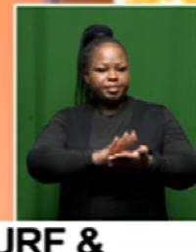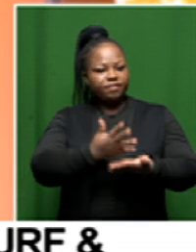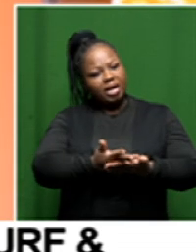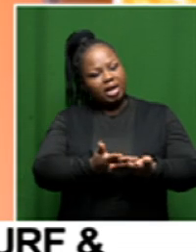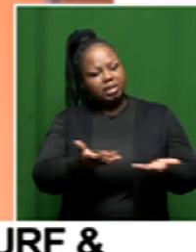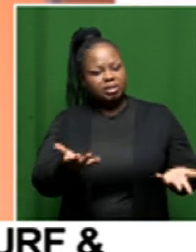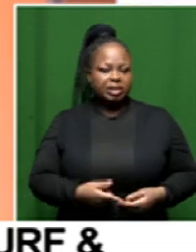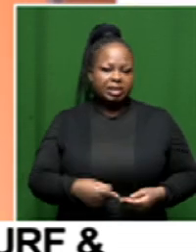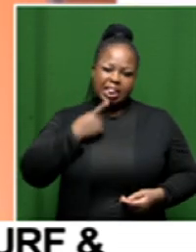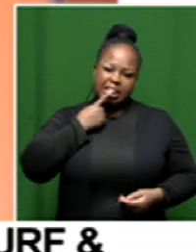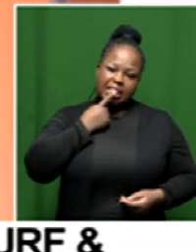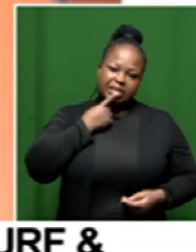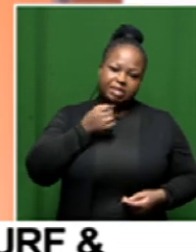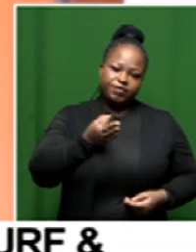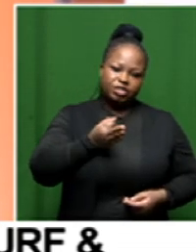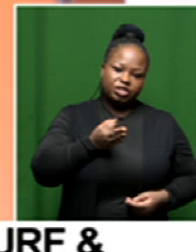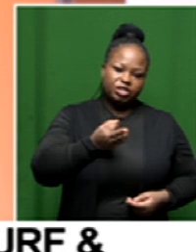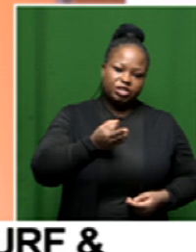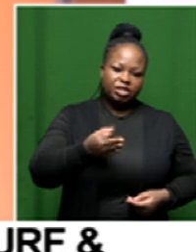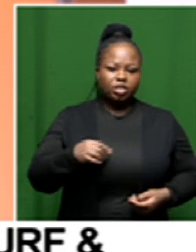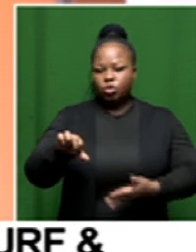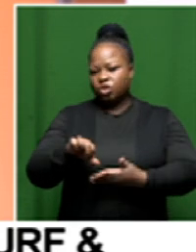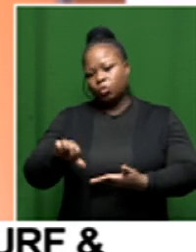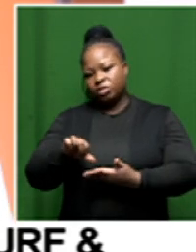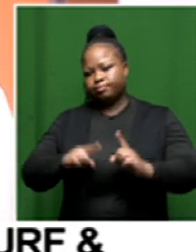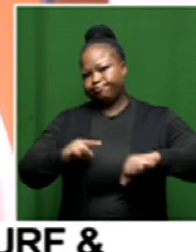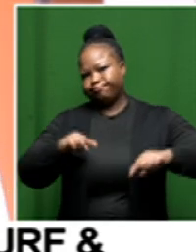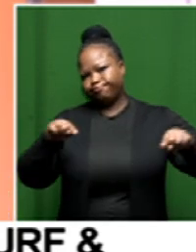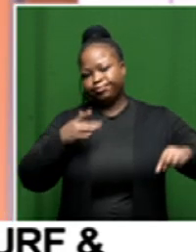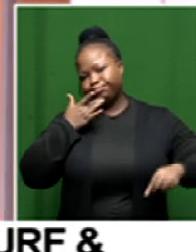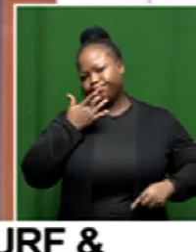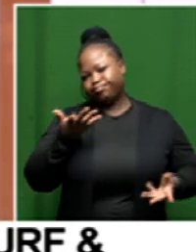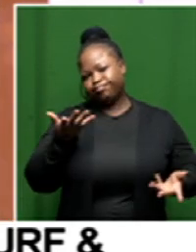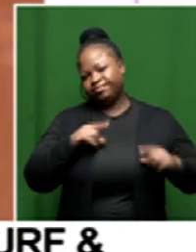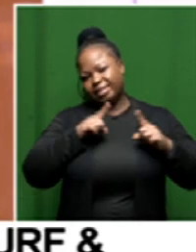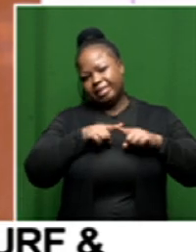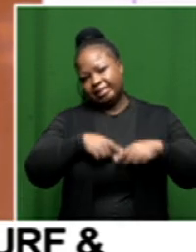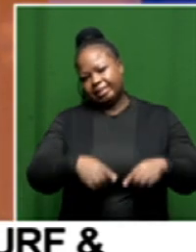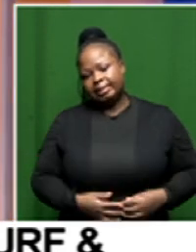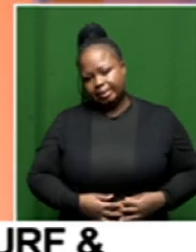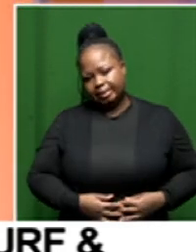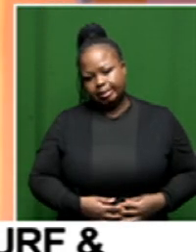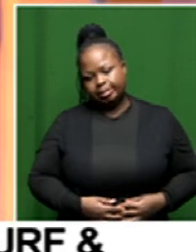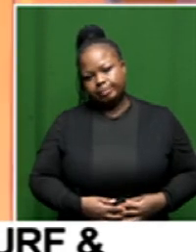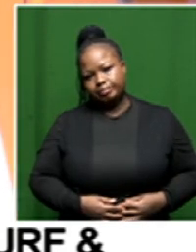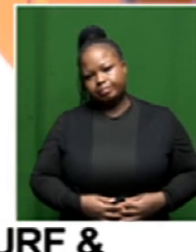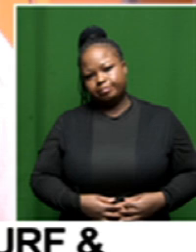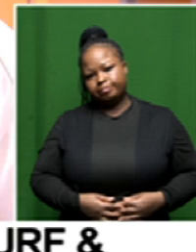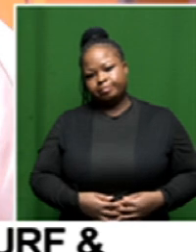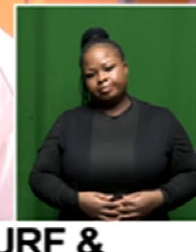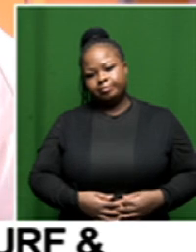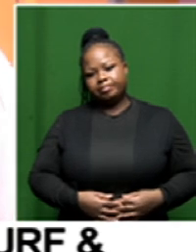they actually want to taste the fish. And not with the sauce, you know. So it's actually preference. It's really whatever